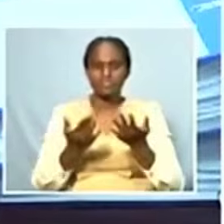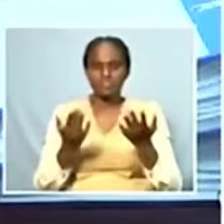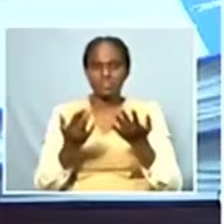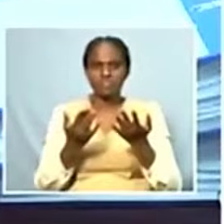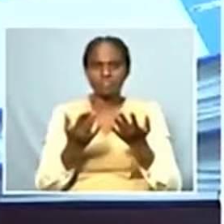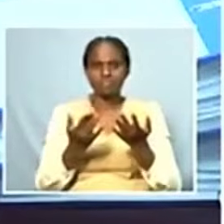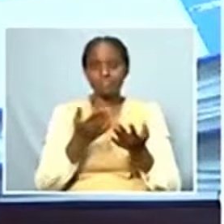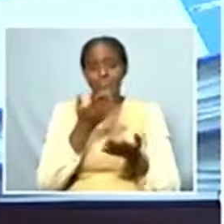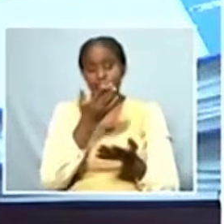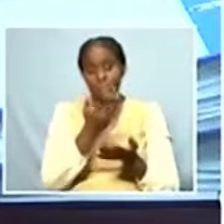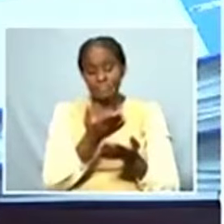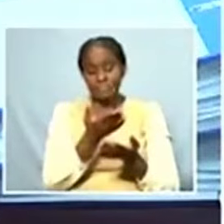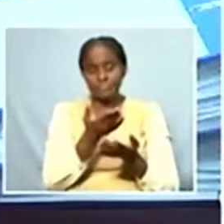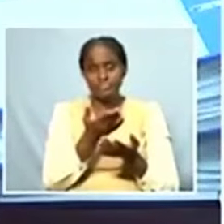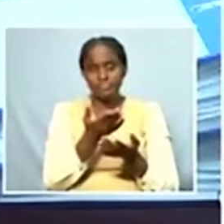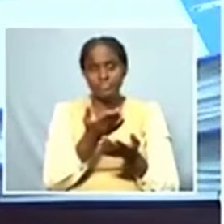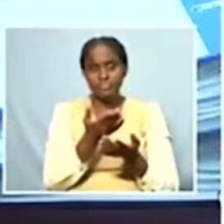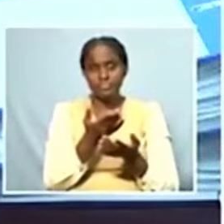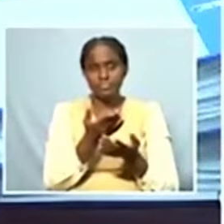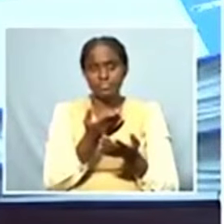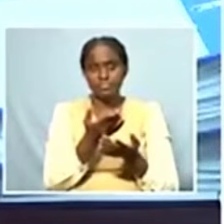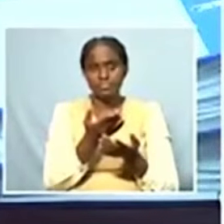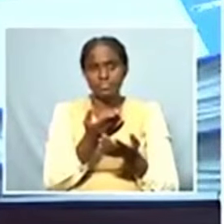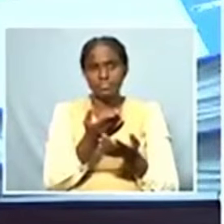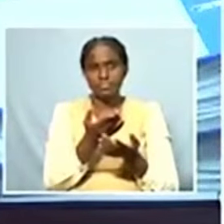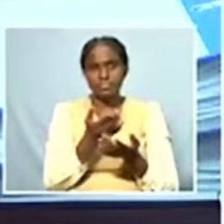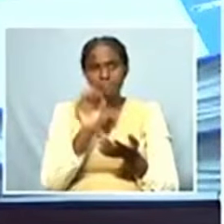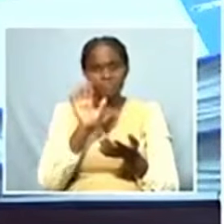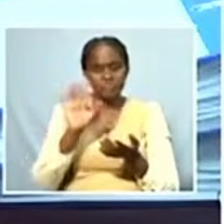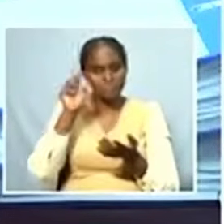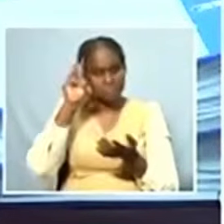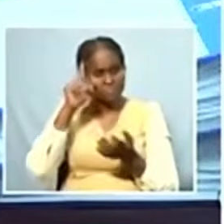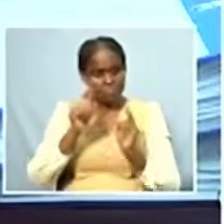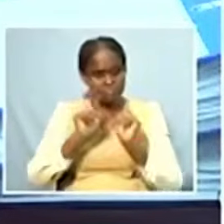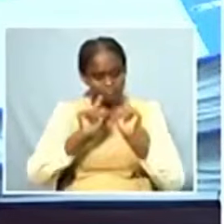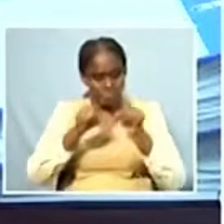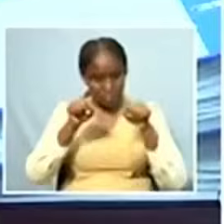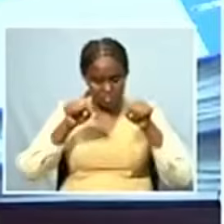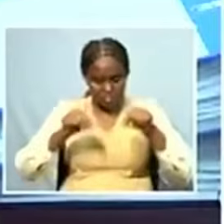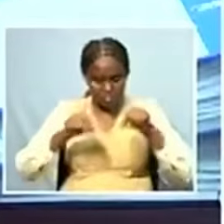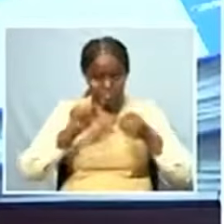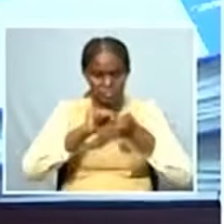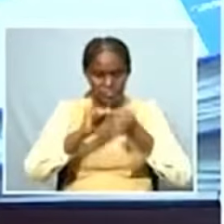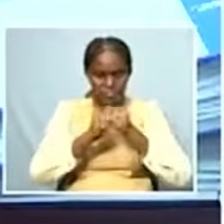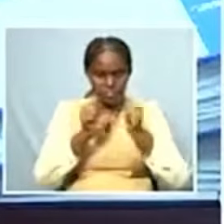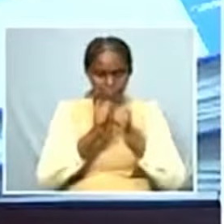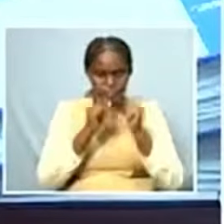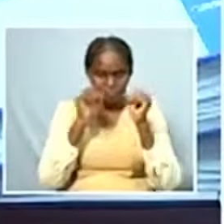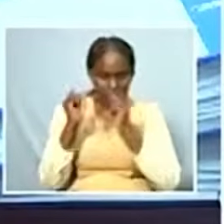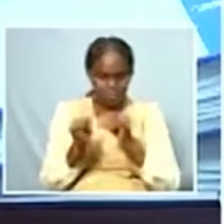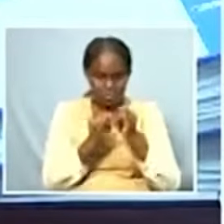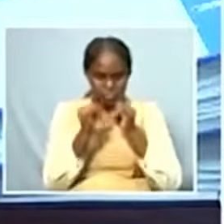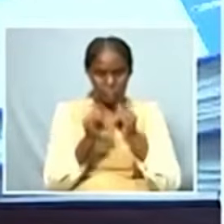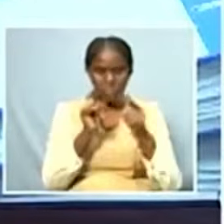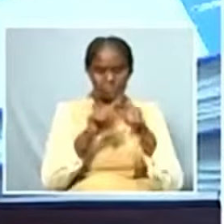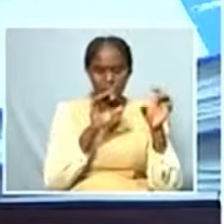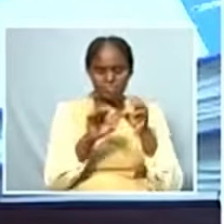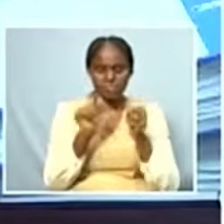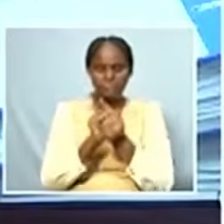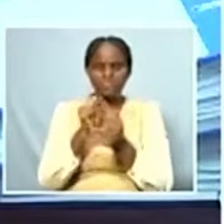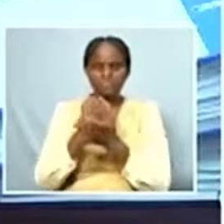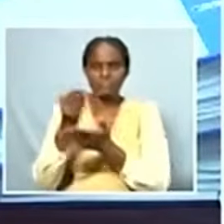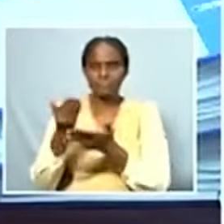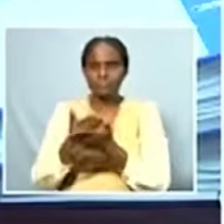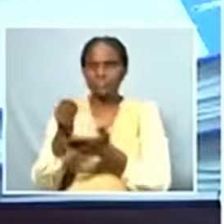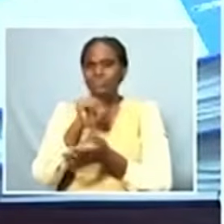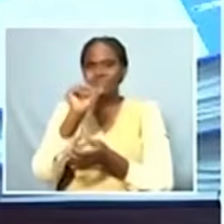that your ministry is appearing here on issues to do with procurement. It's not the